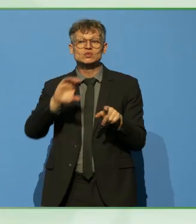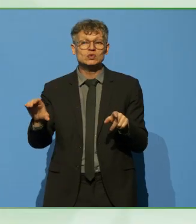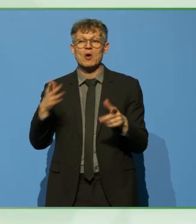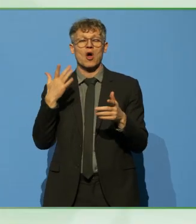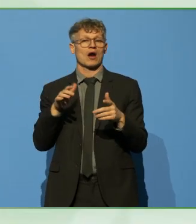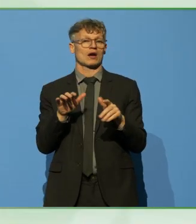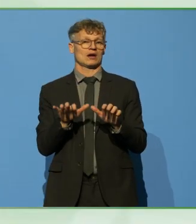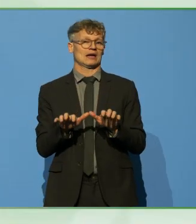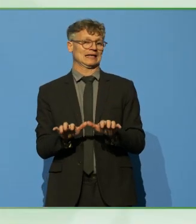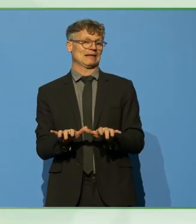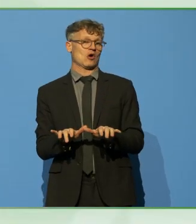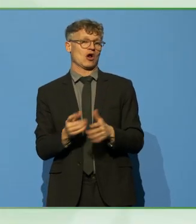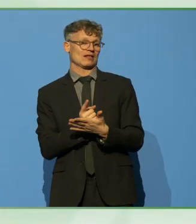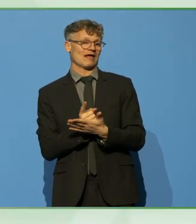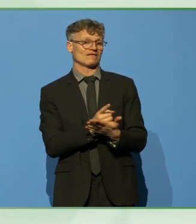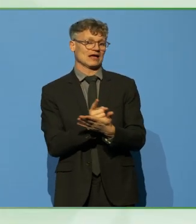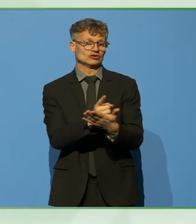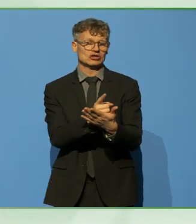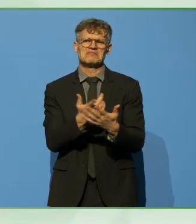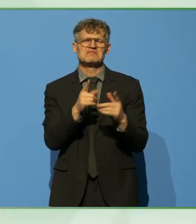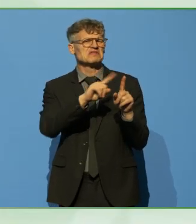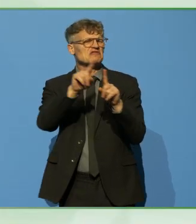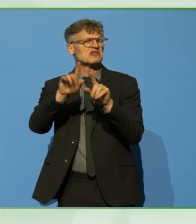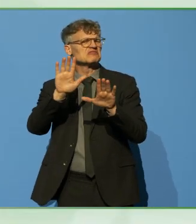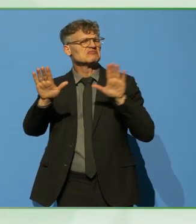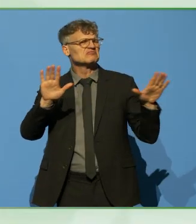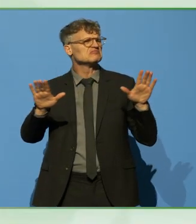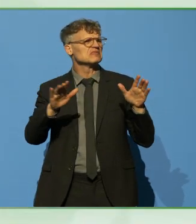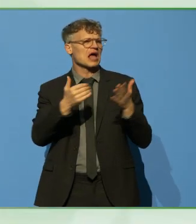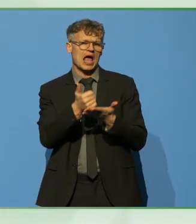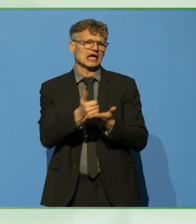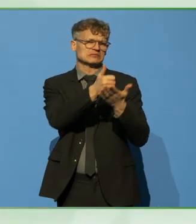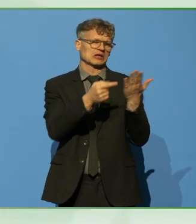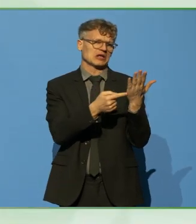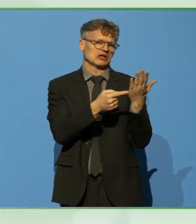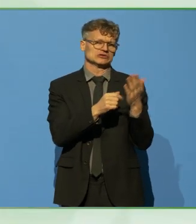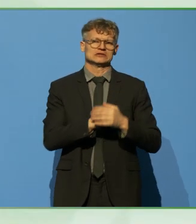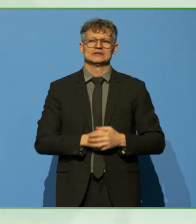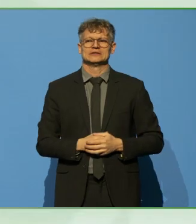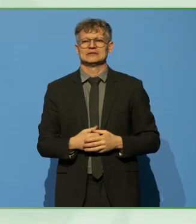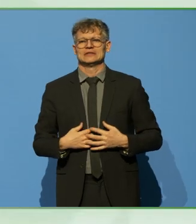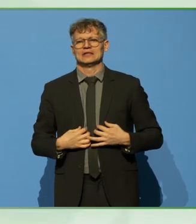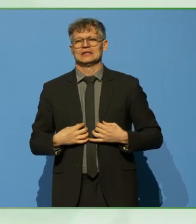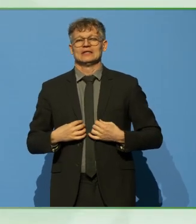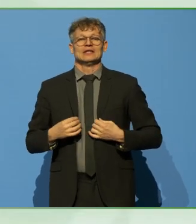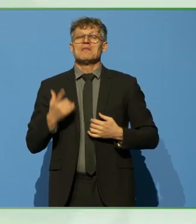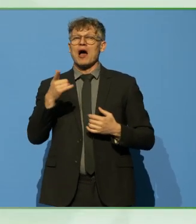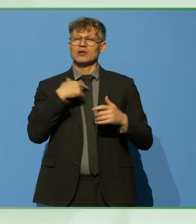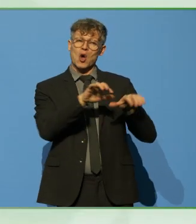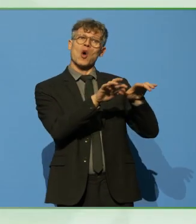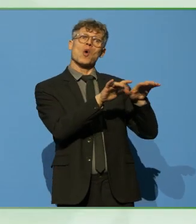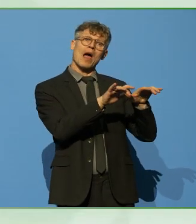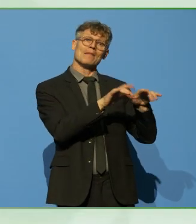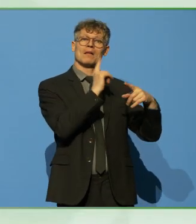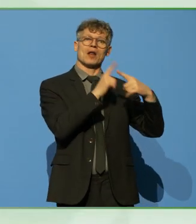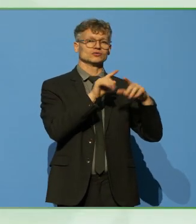mentioned before. But not only web interfaces, also non-web interfaces as well, such as